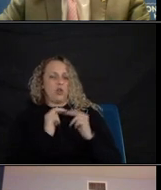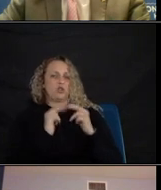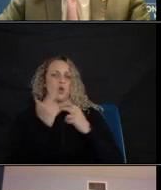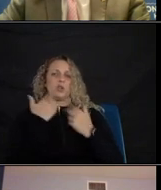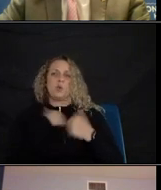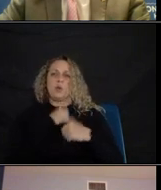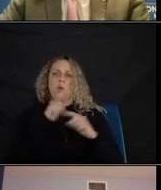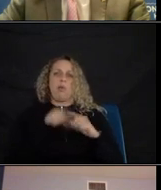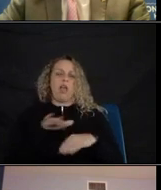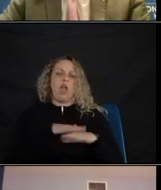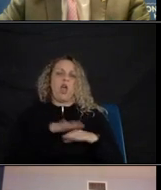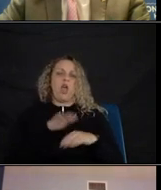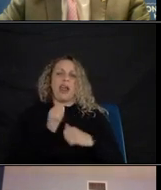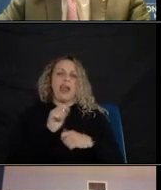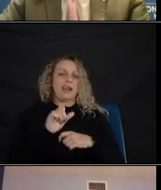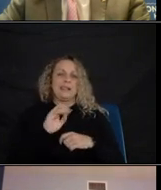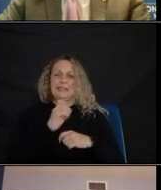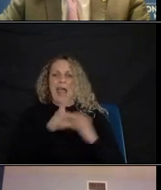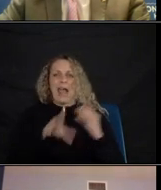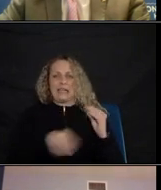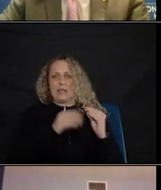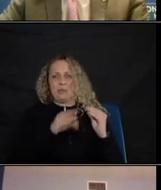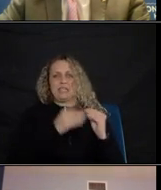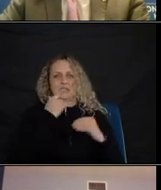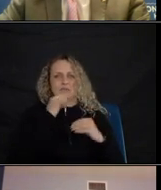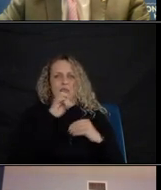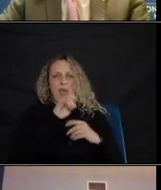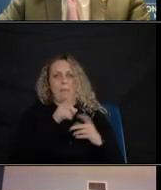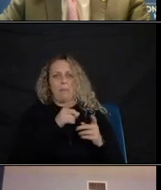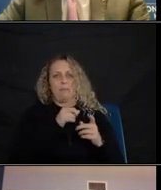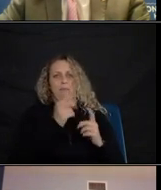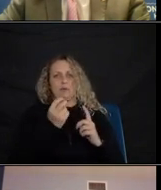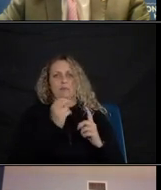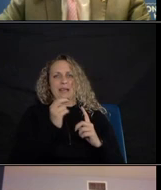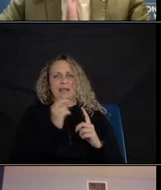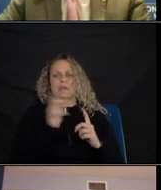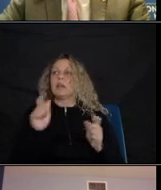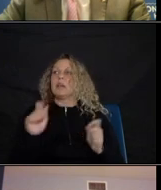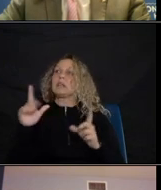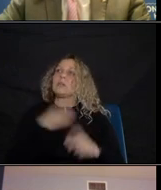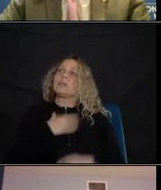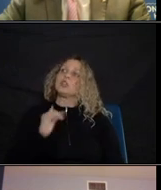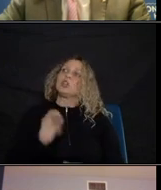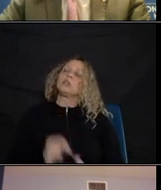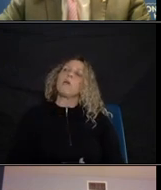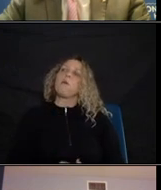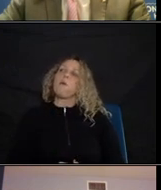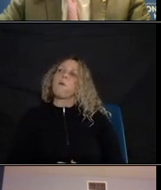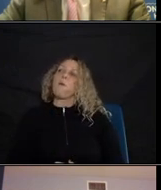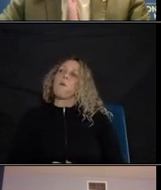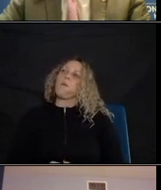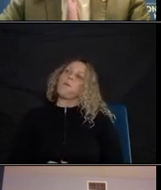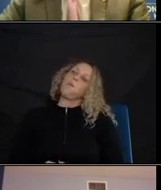not rely on any tax subsidies from that perspective. Next slide, please, John.